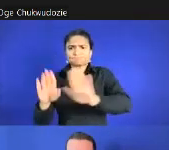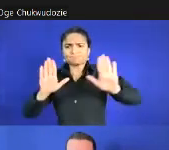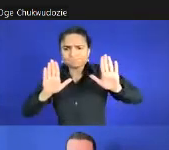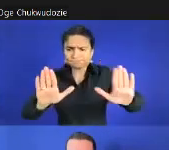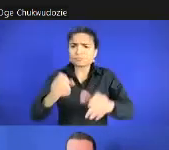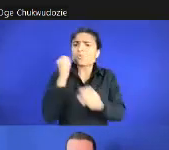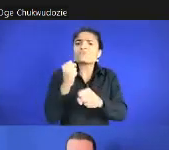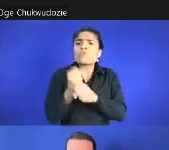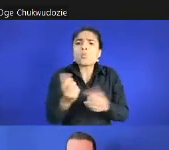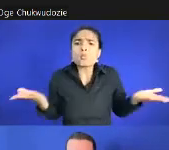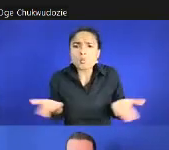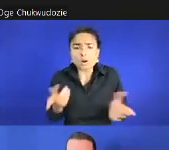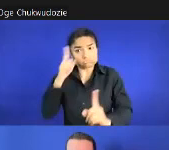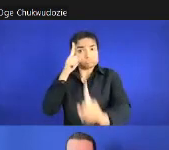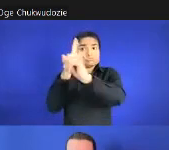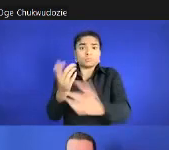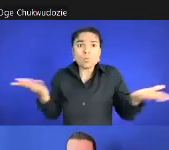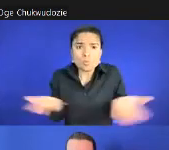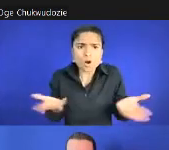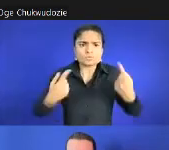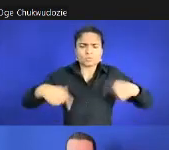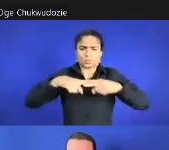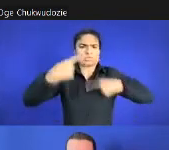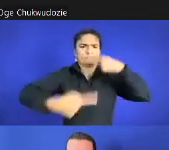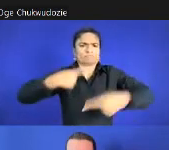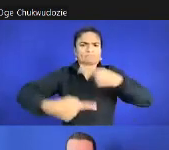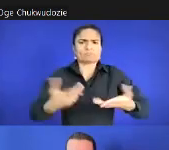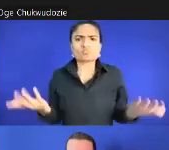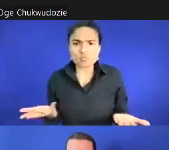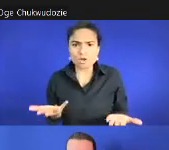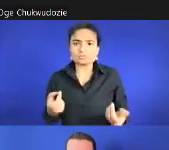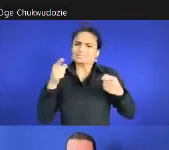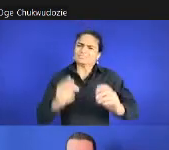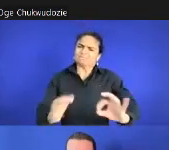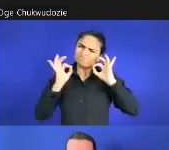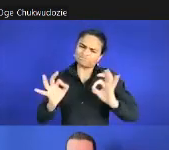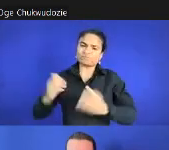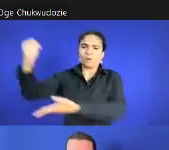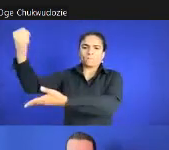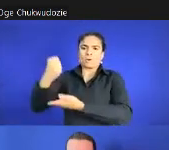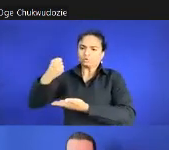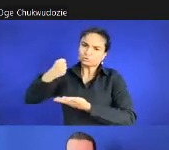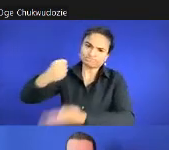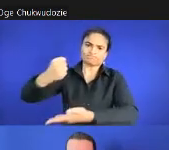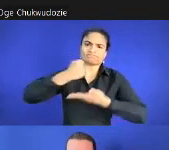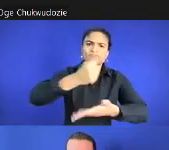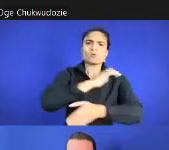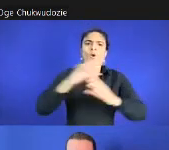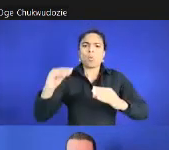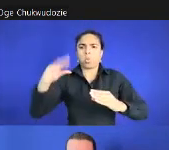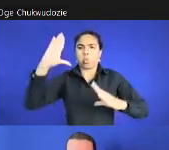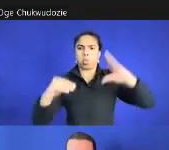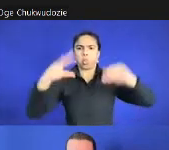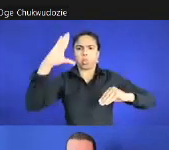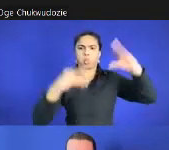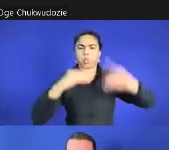our CFMs, as Oge mentioned earlier. We need to check to see who is reporting through these channels.